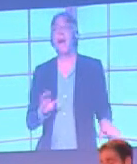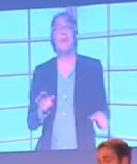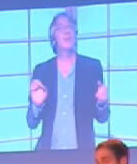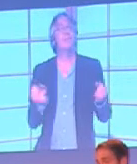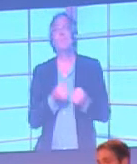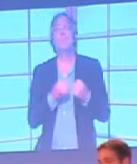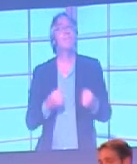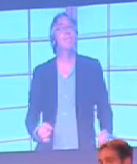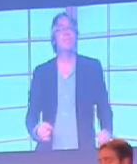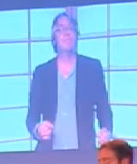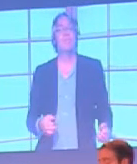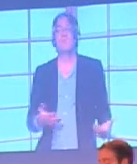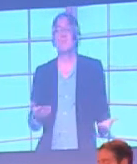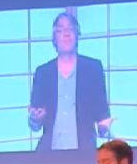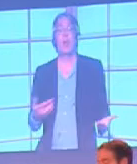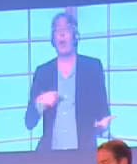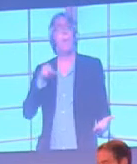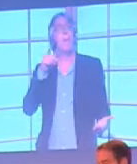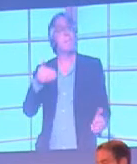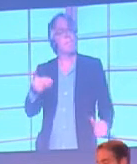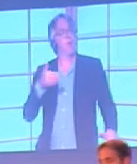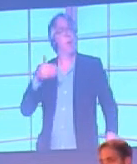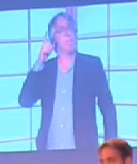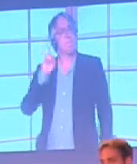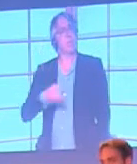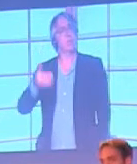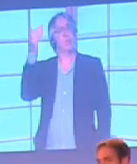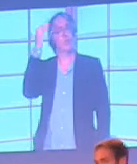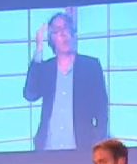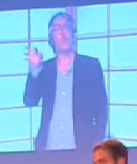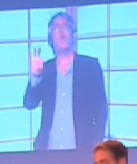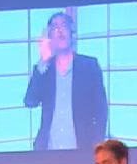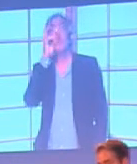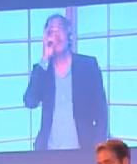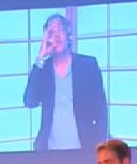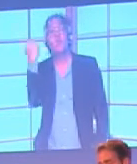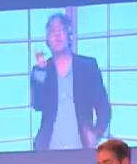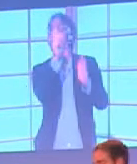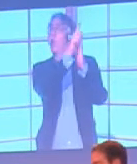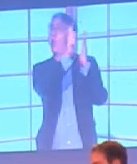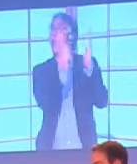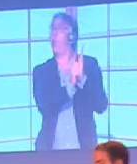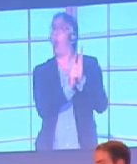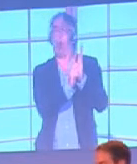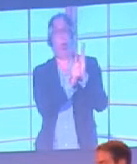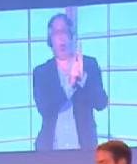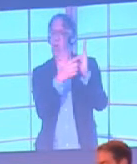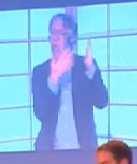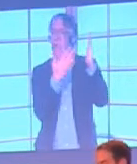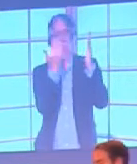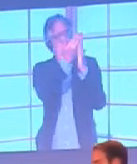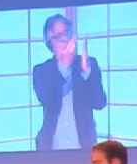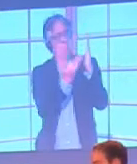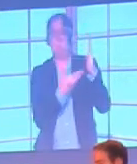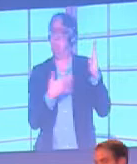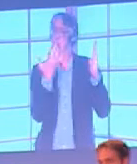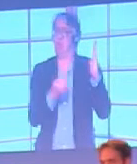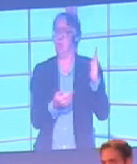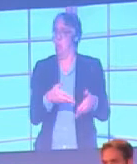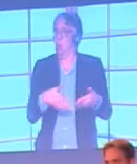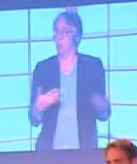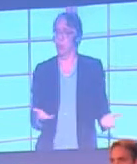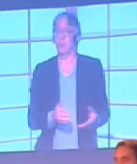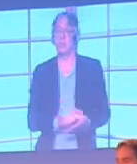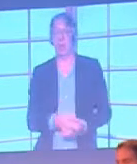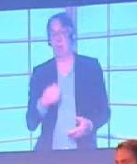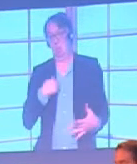out recommendations, we need to understand how does the French legislation work. So there is just a very short